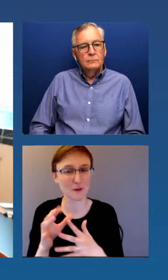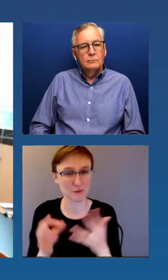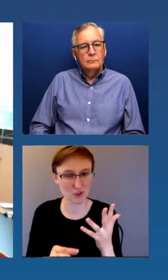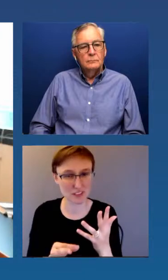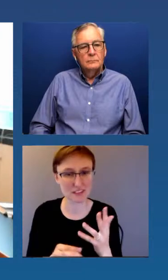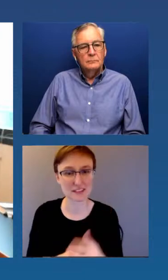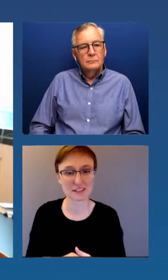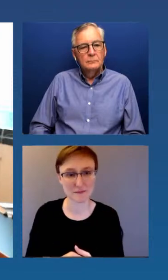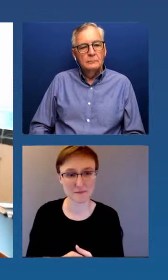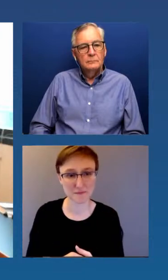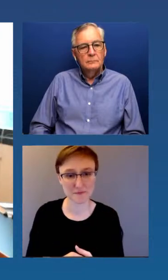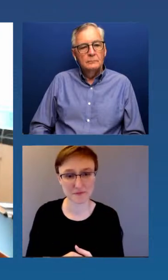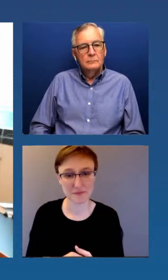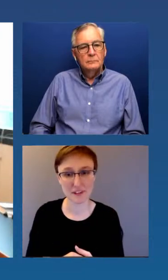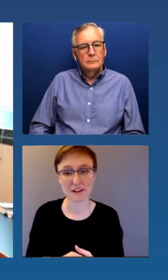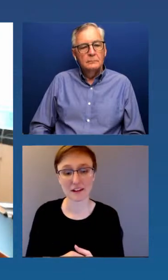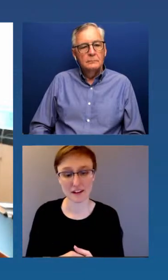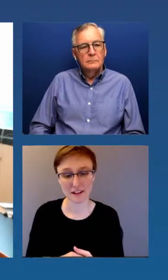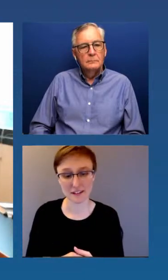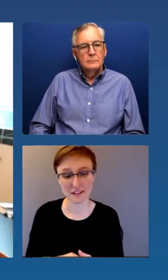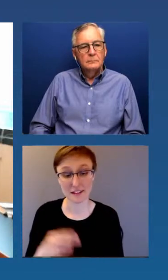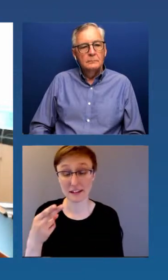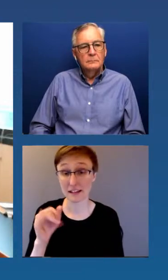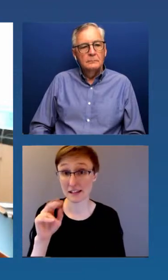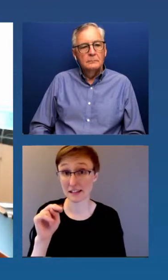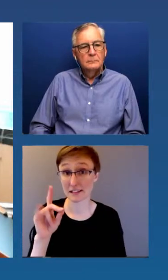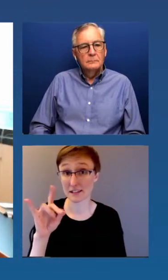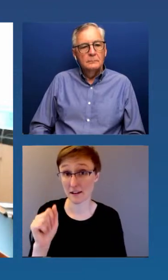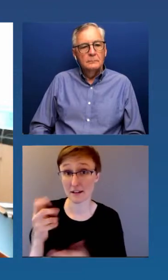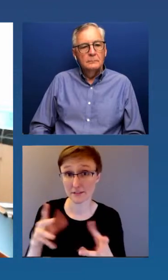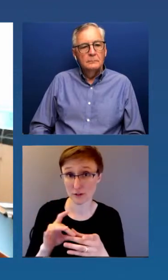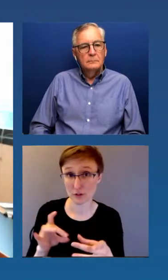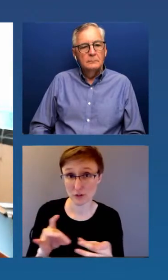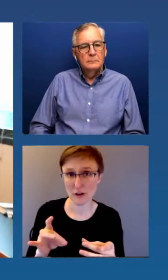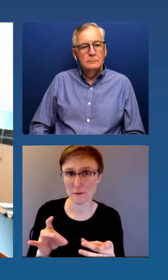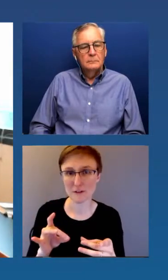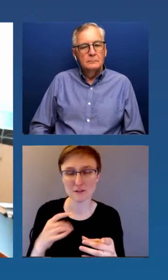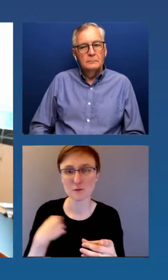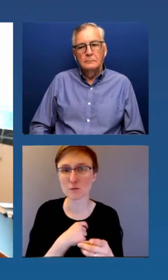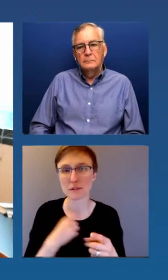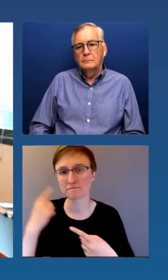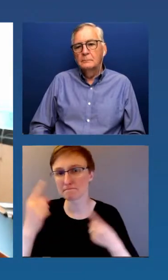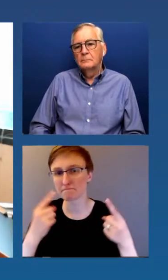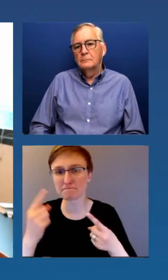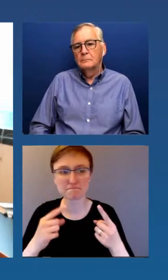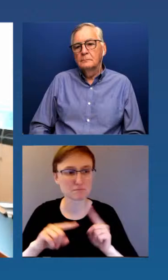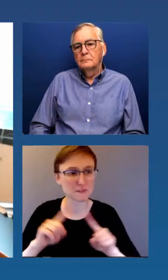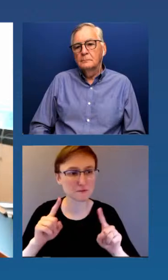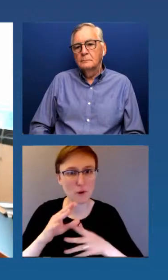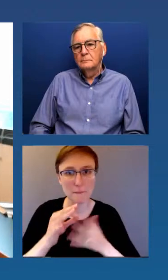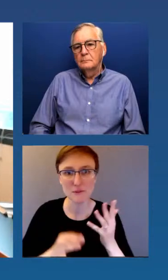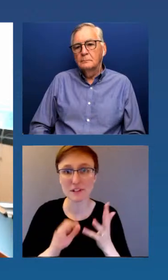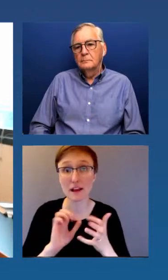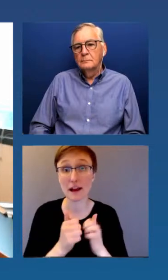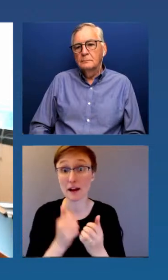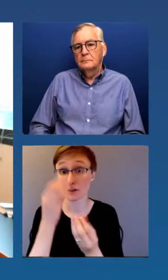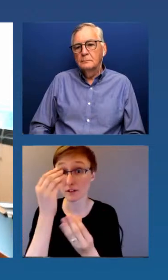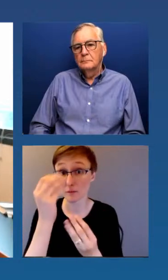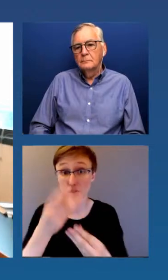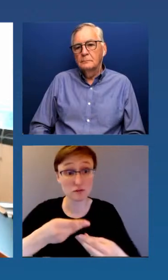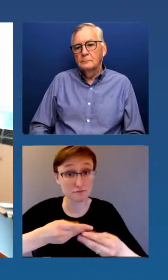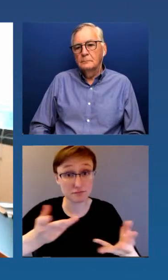been looking at all of those different options, all the different ways in which we've relayed information, ways we've responded to